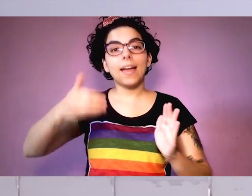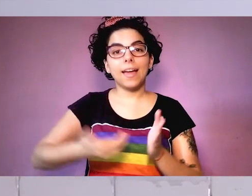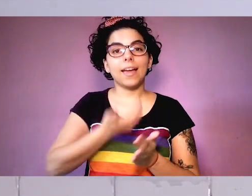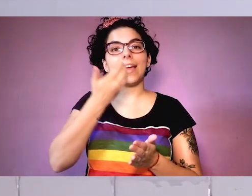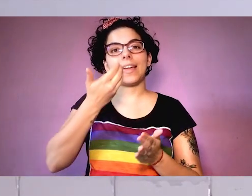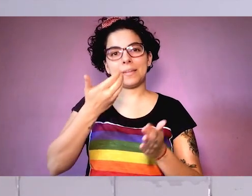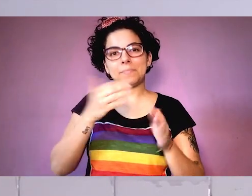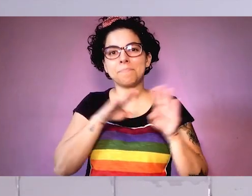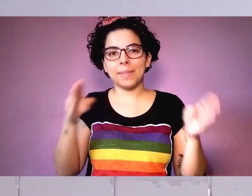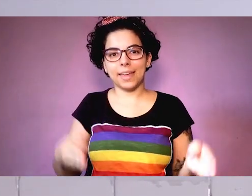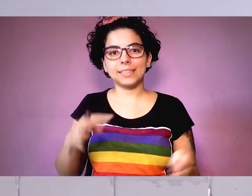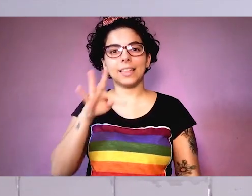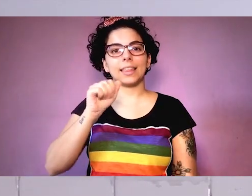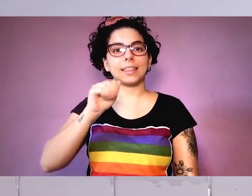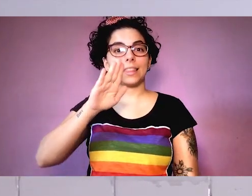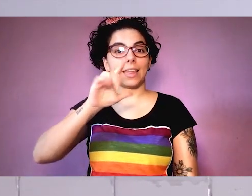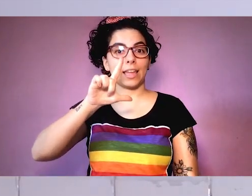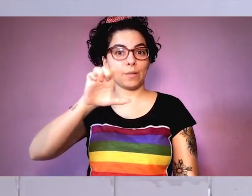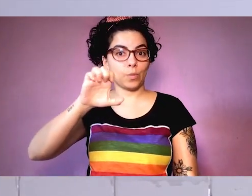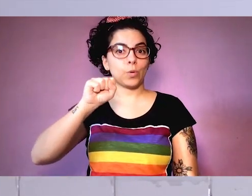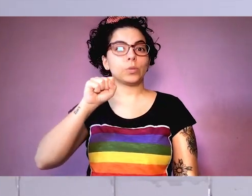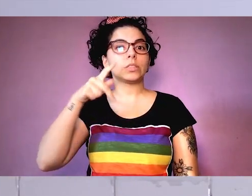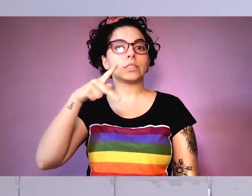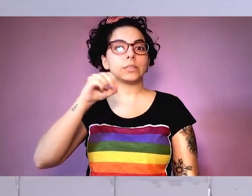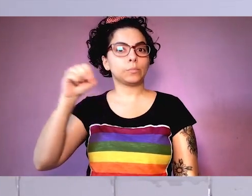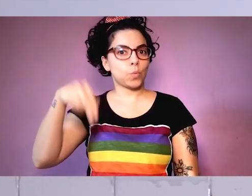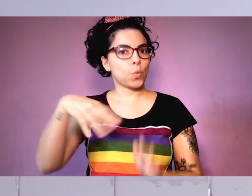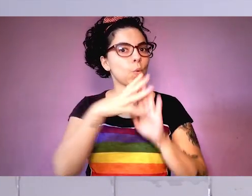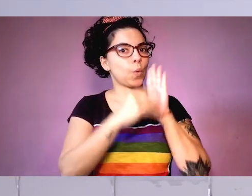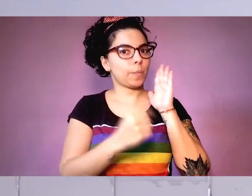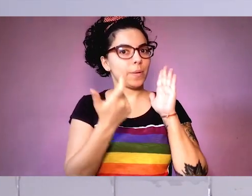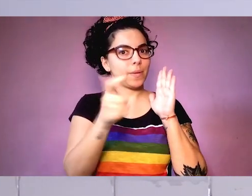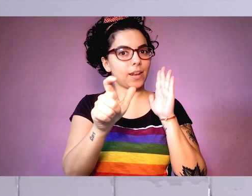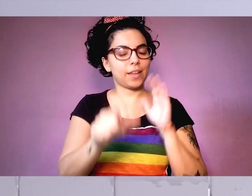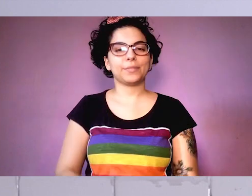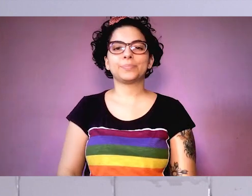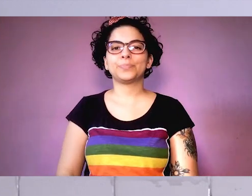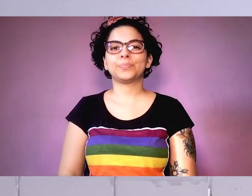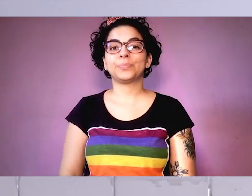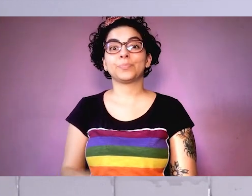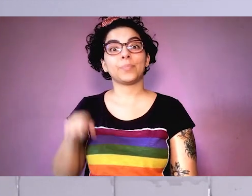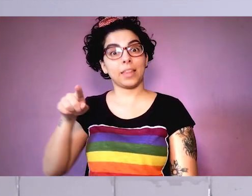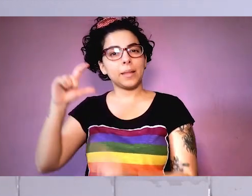This is a tablespoon. Repeat. Tablespoon.